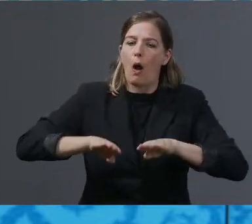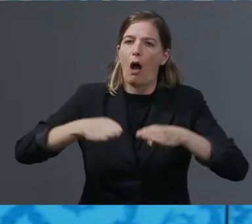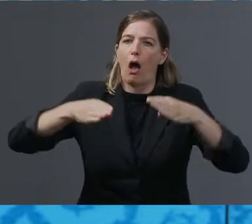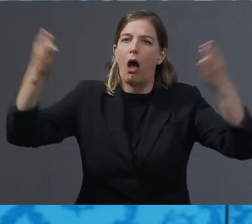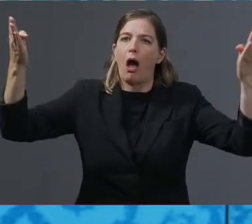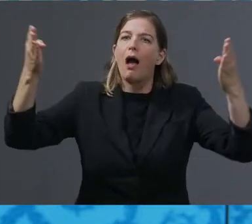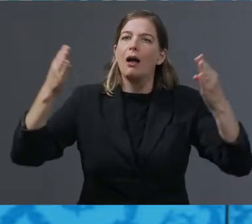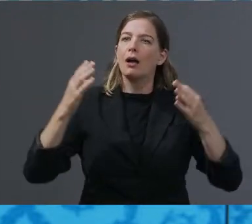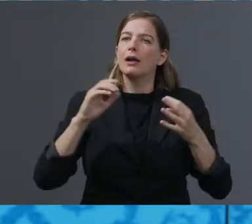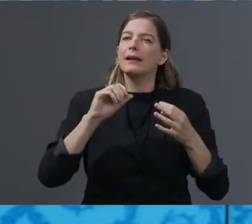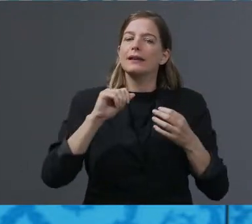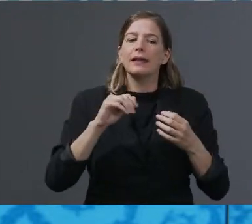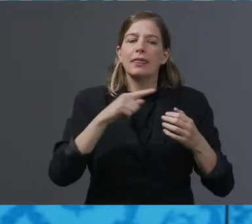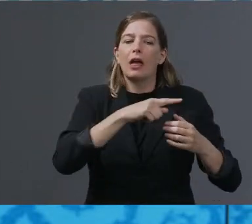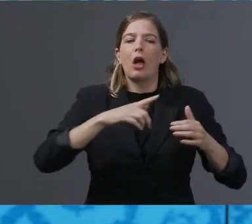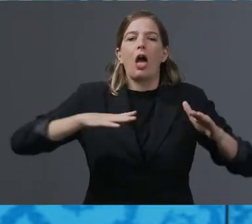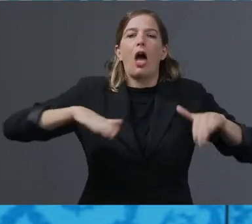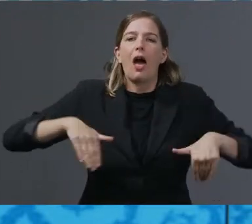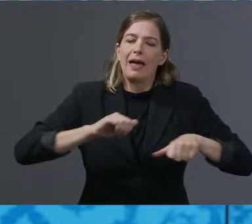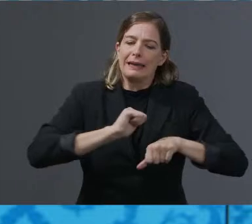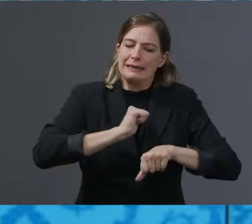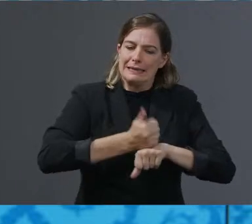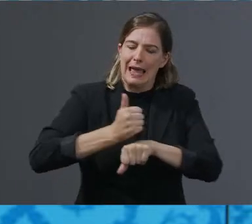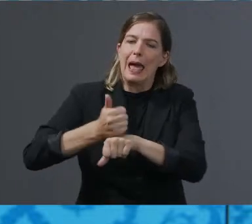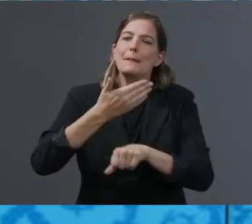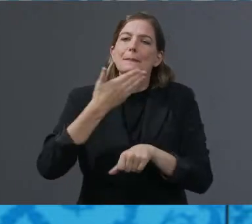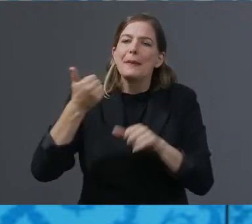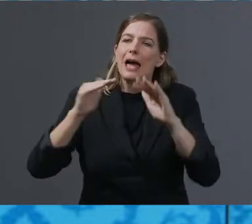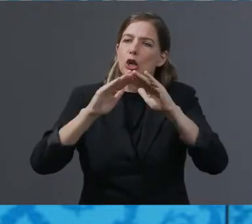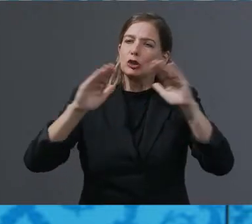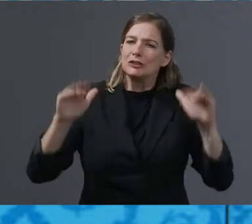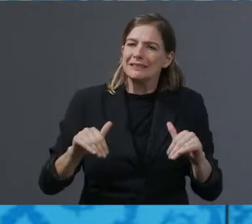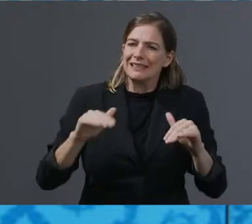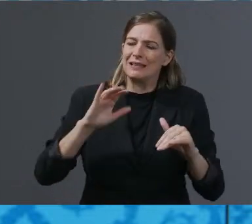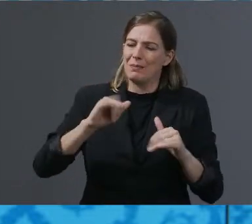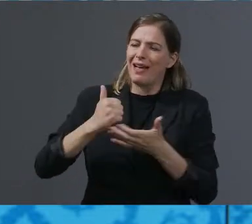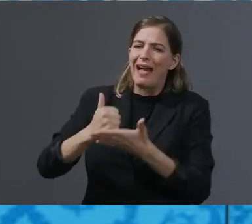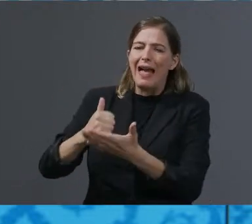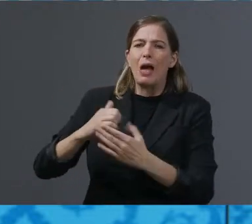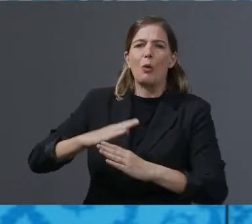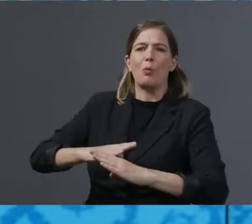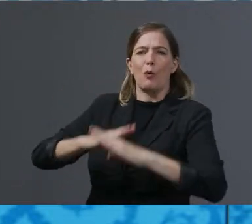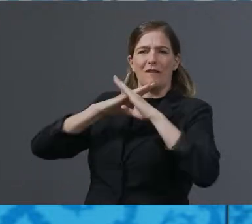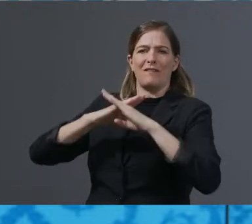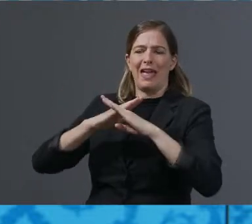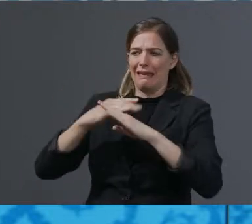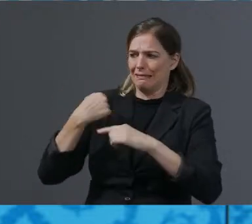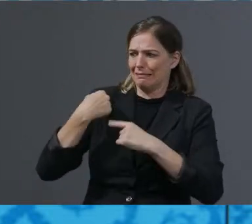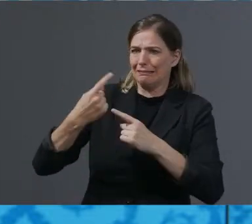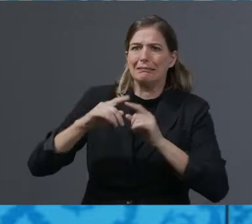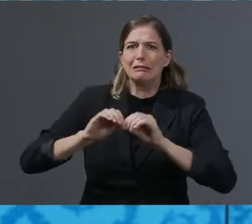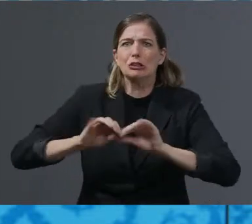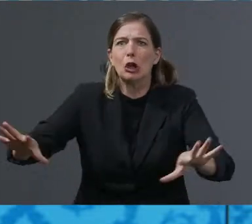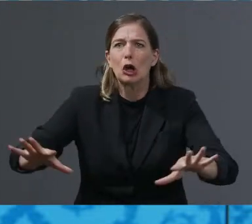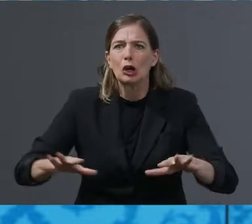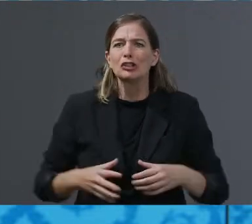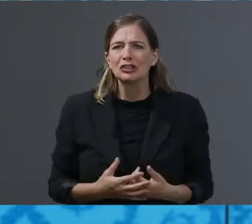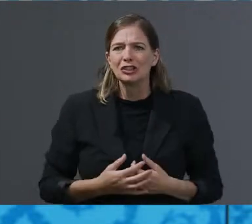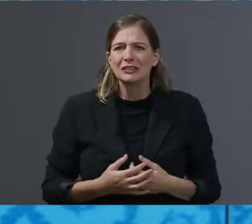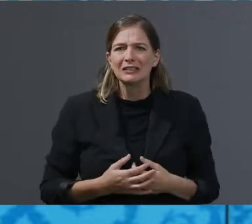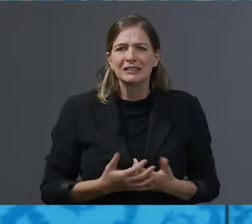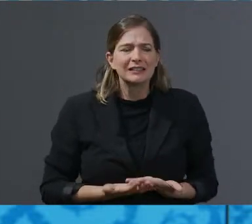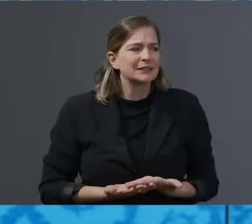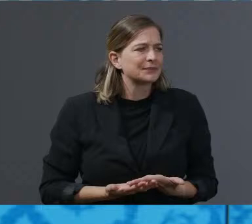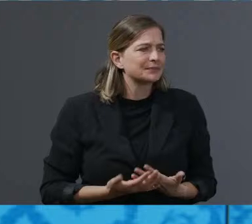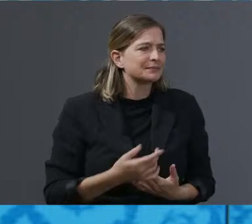to prevent this surge we've seen in the last month, which has been pretty big? So